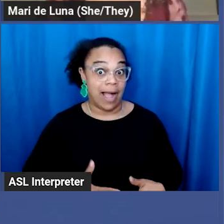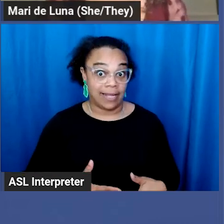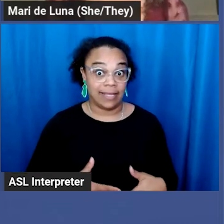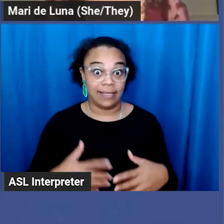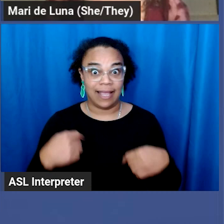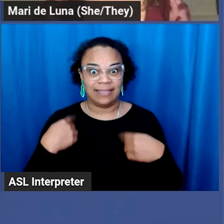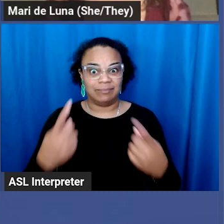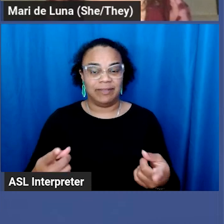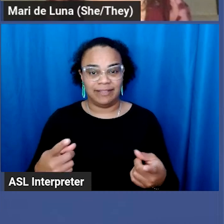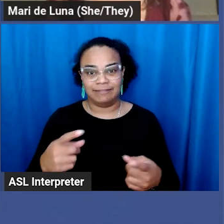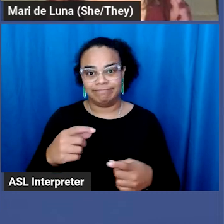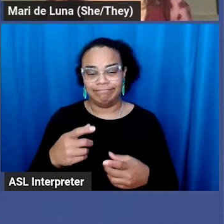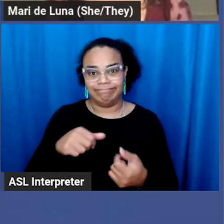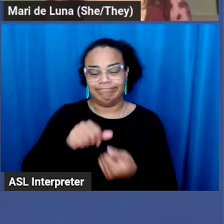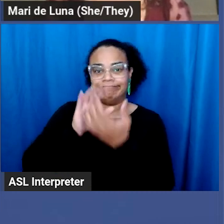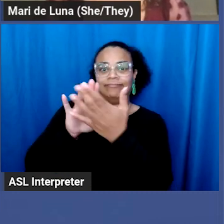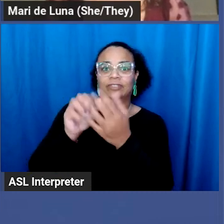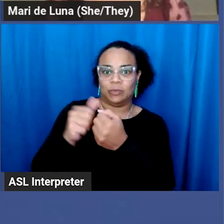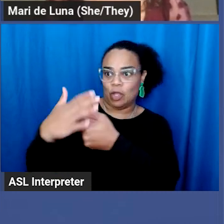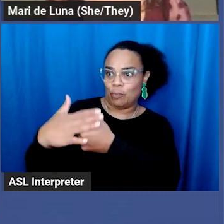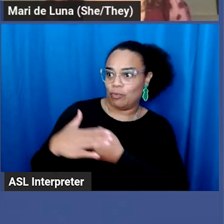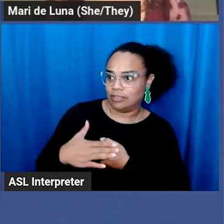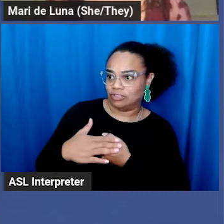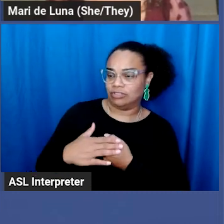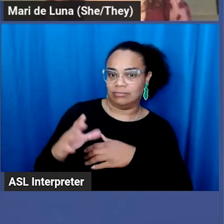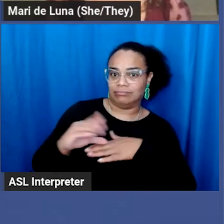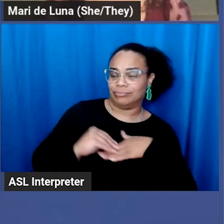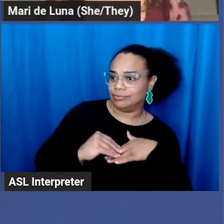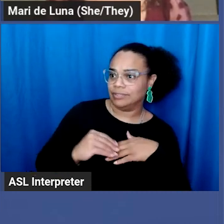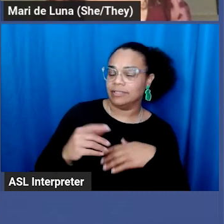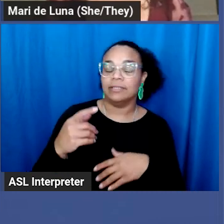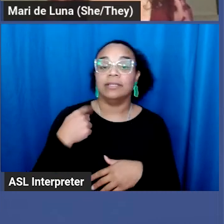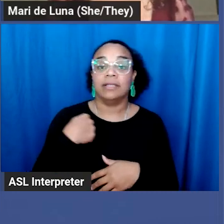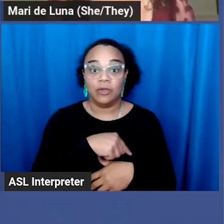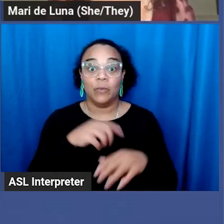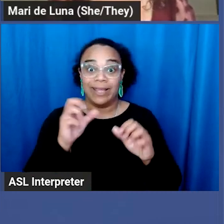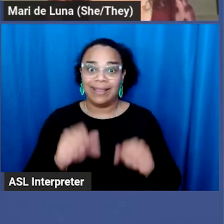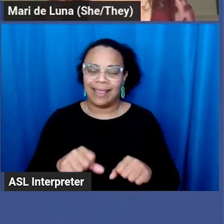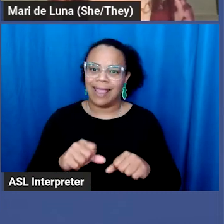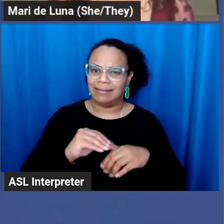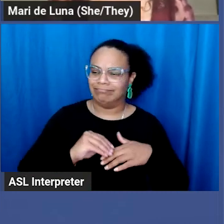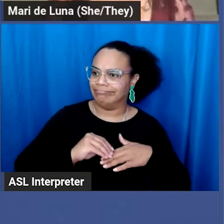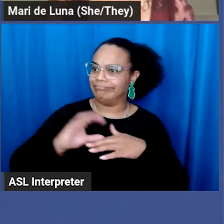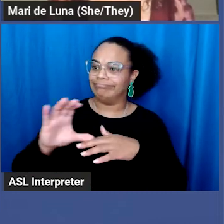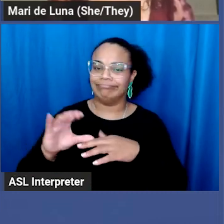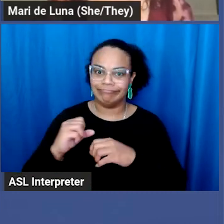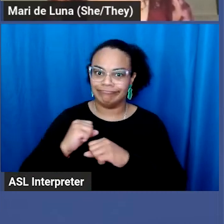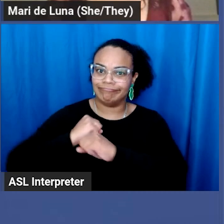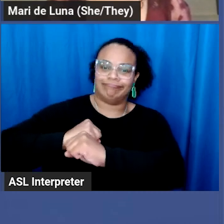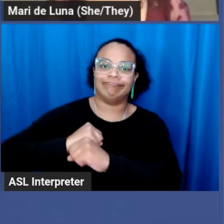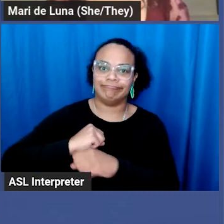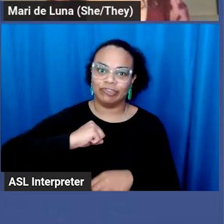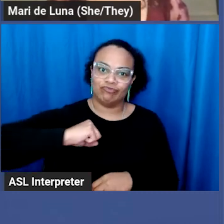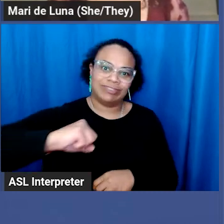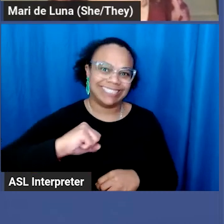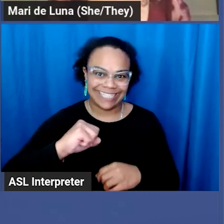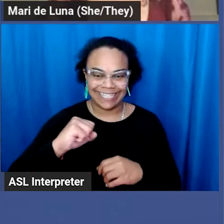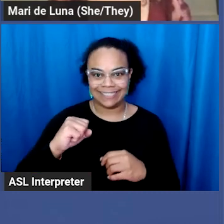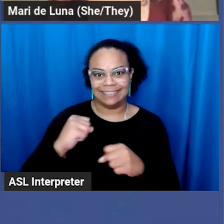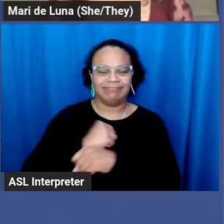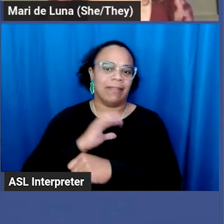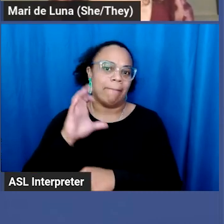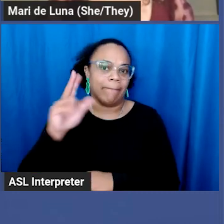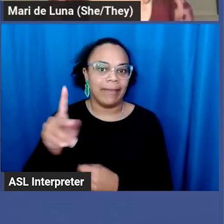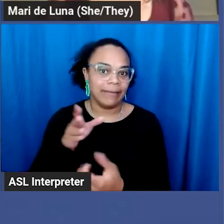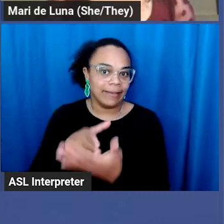oppression, and it is also the place where we can install resilience and resistance to these systems of